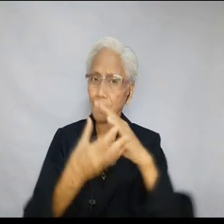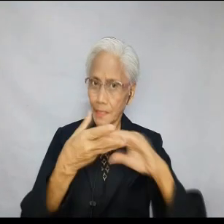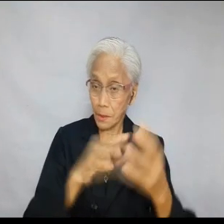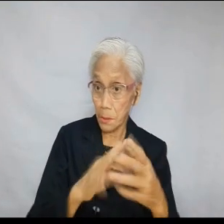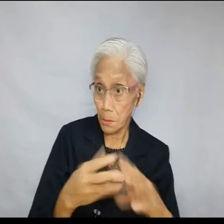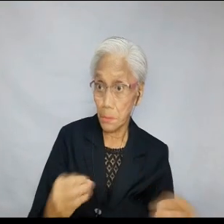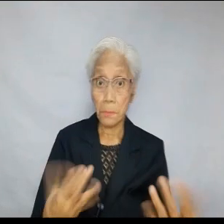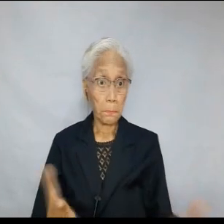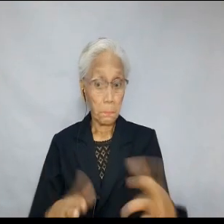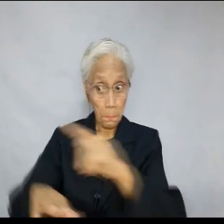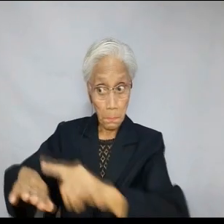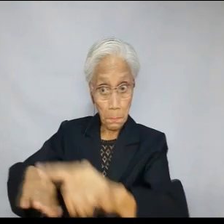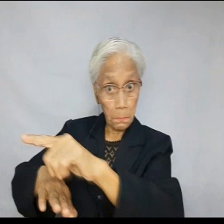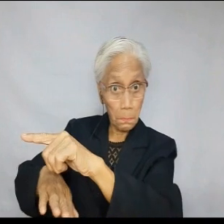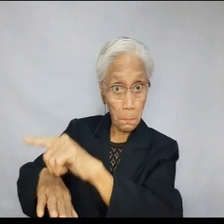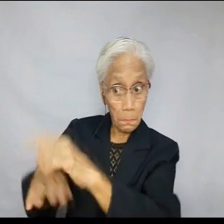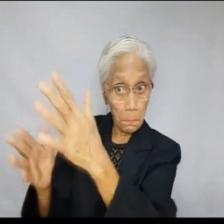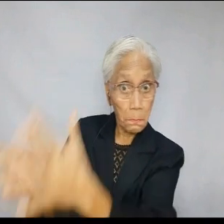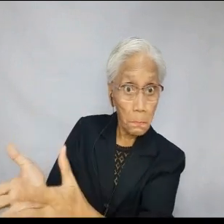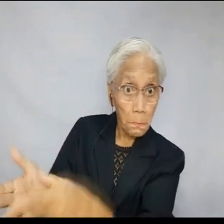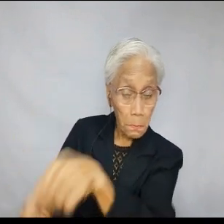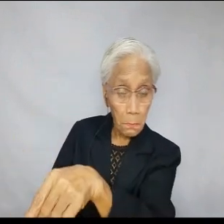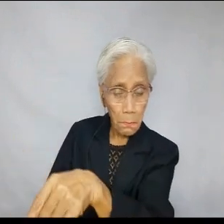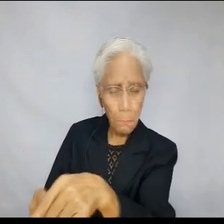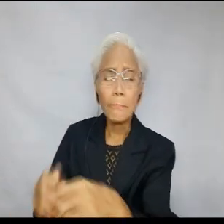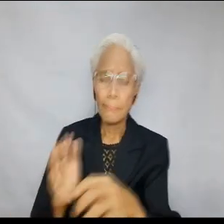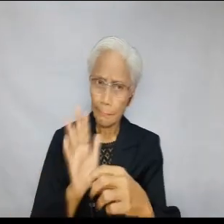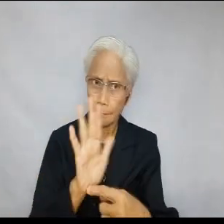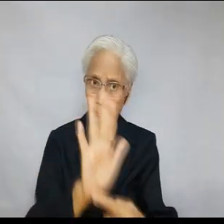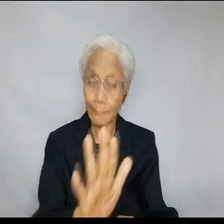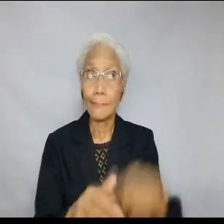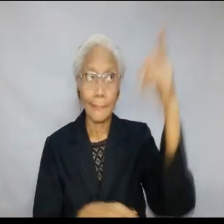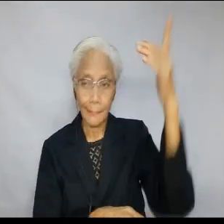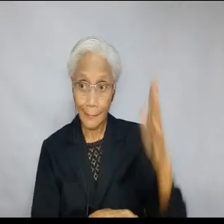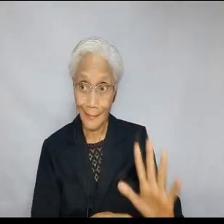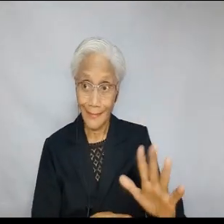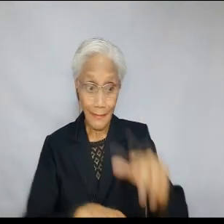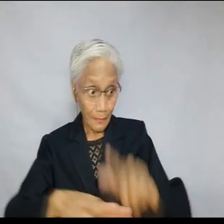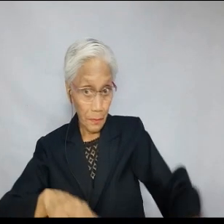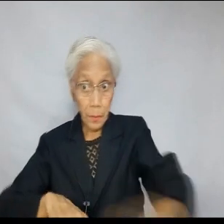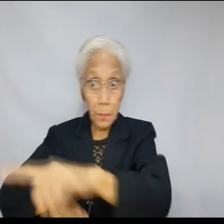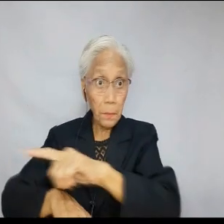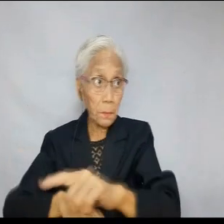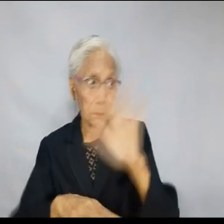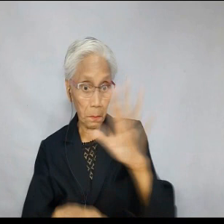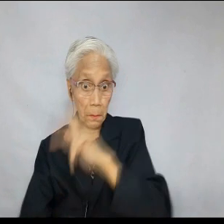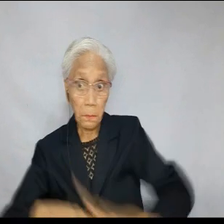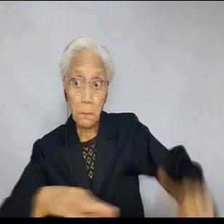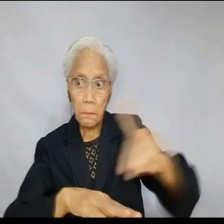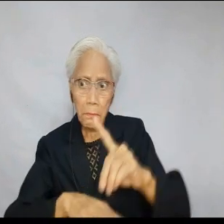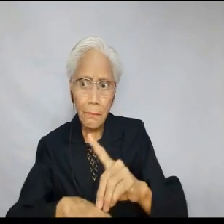The landowner stands for God, the vineyard, his kingdom, the